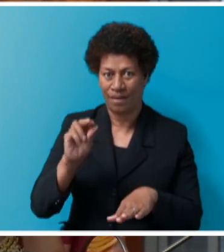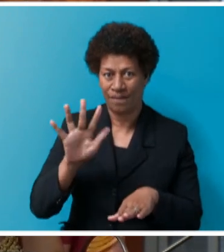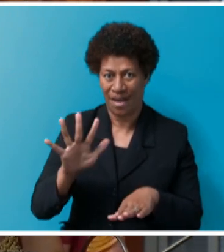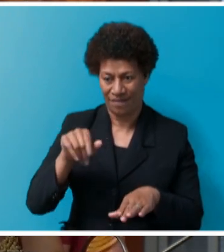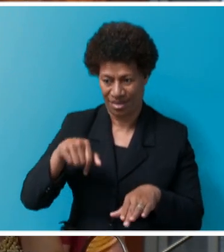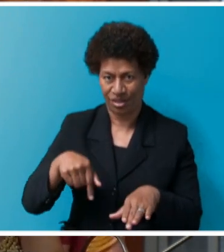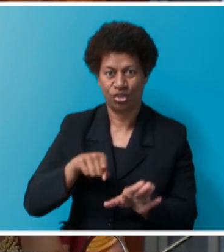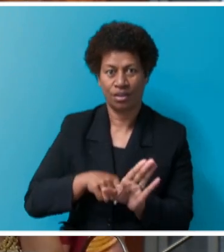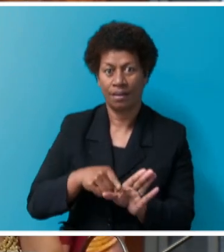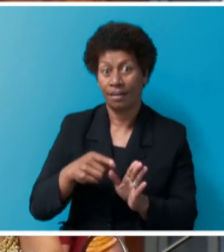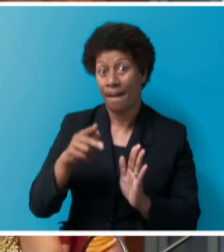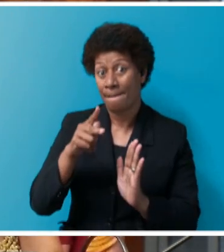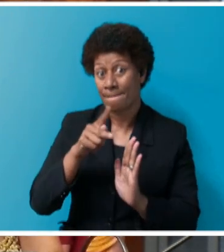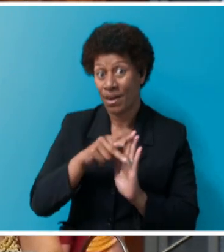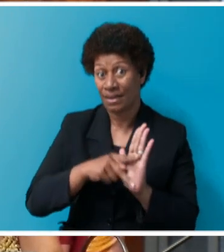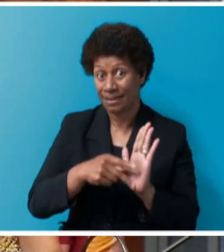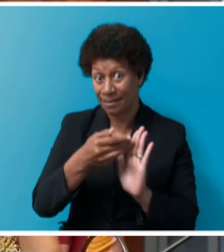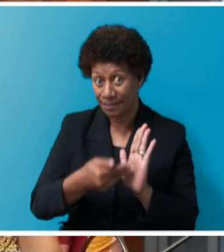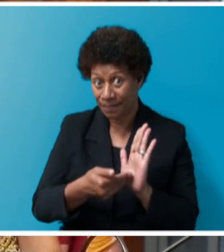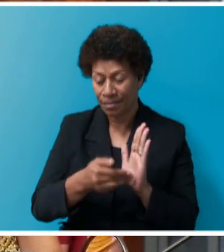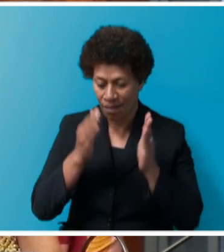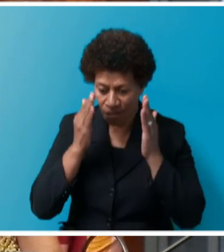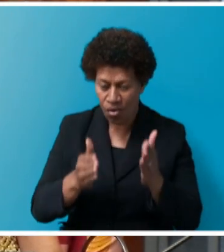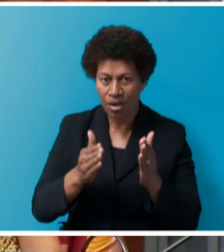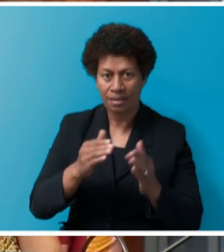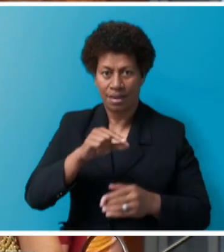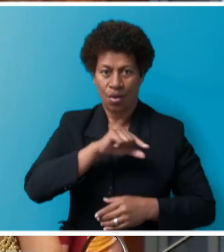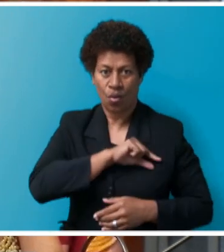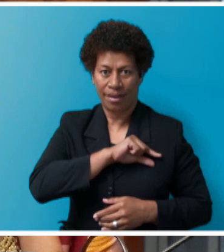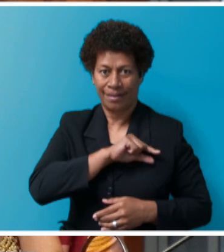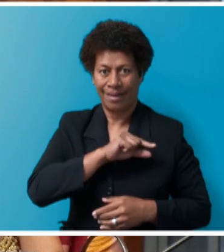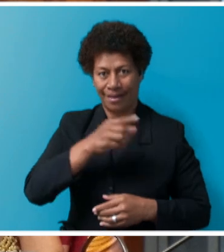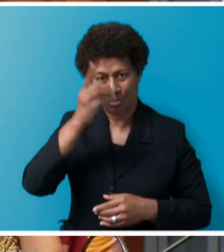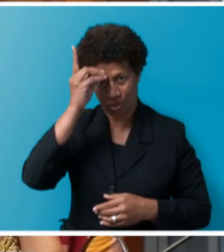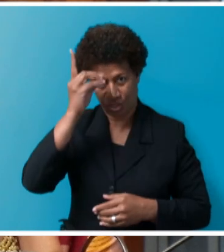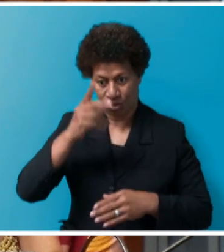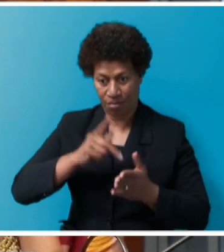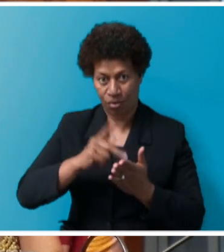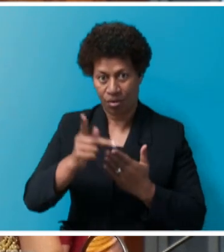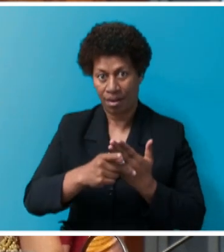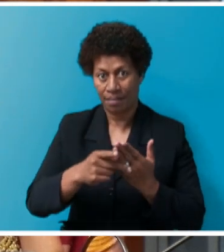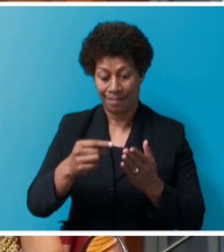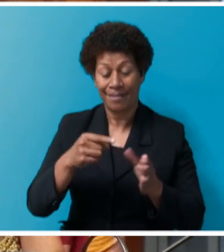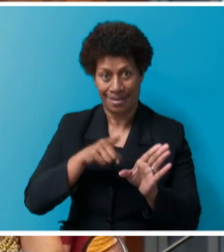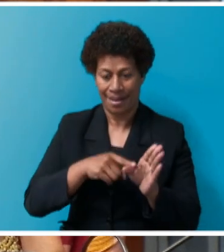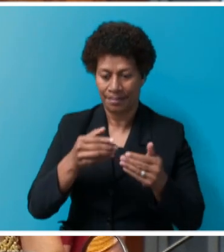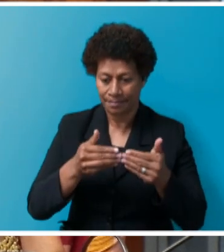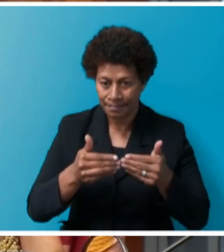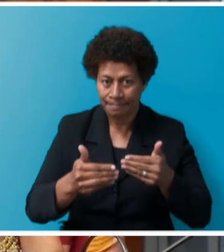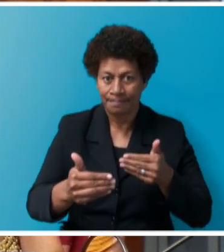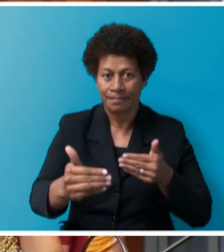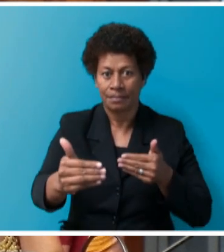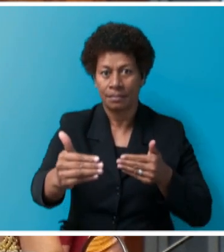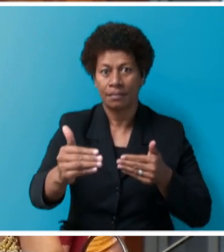sir, specifically focuses on ensuring quality education programs during the year, immediately preceding